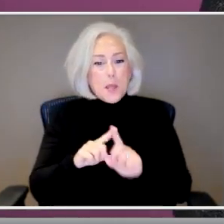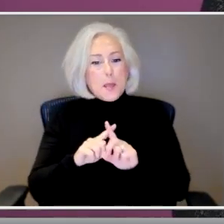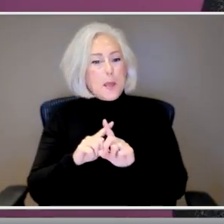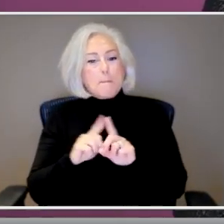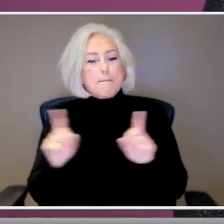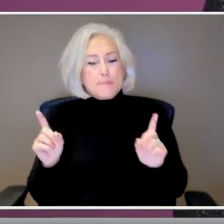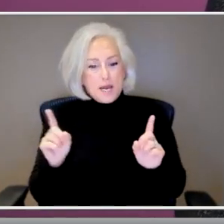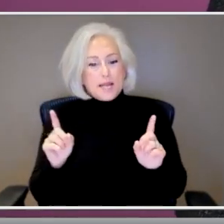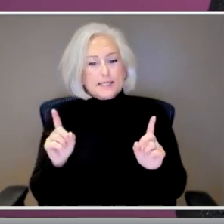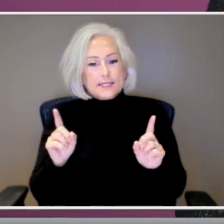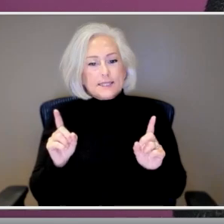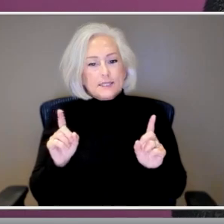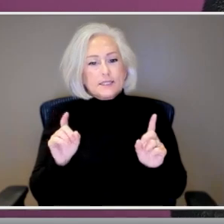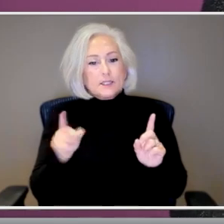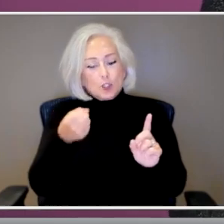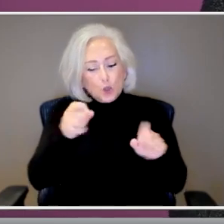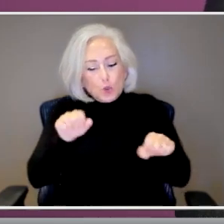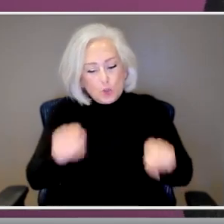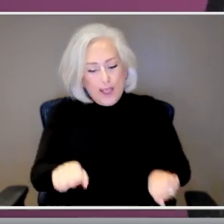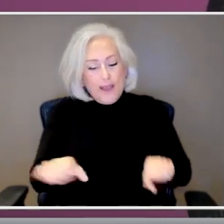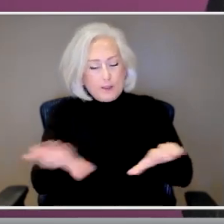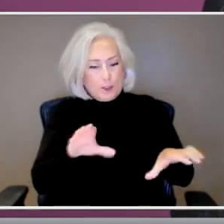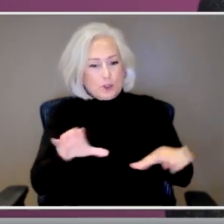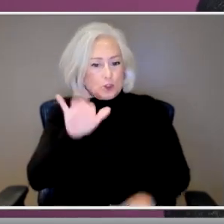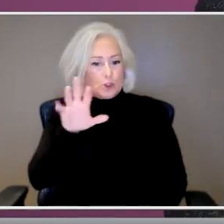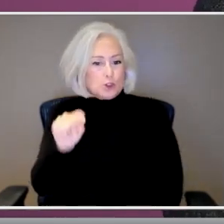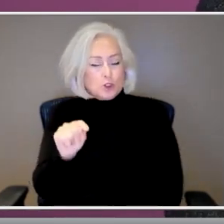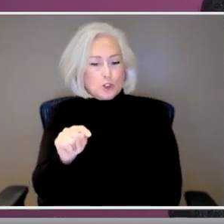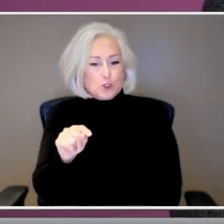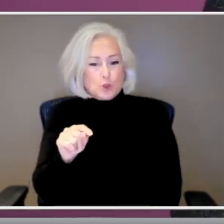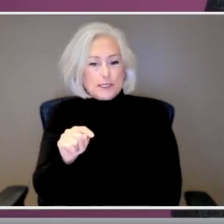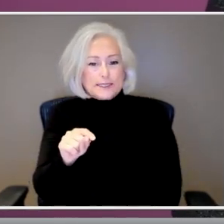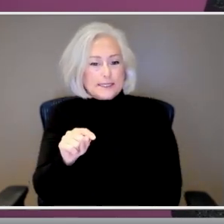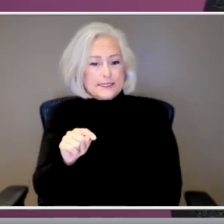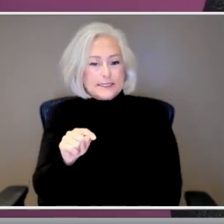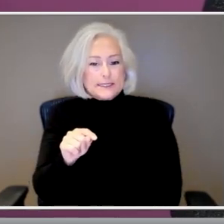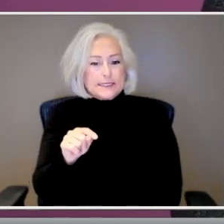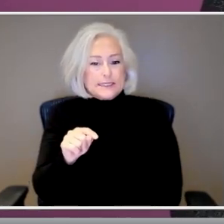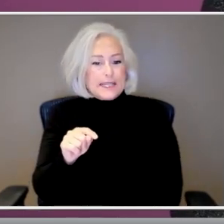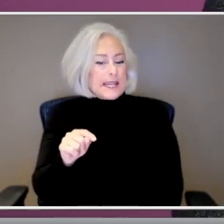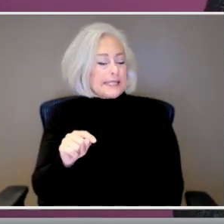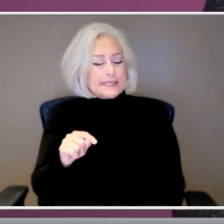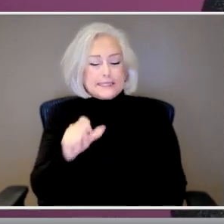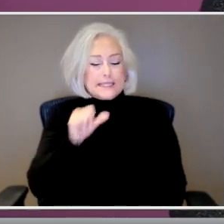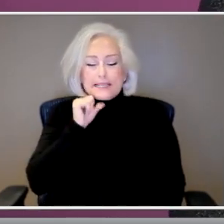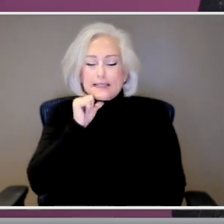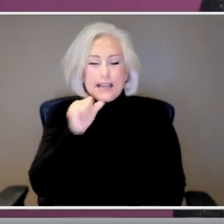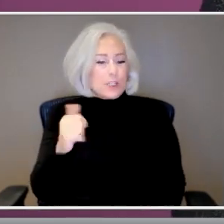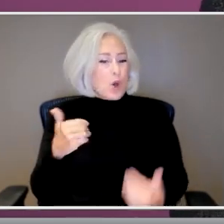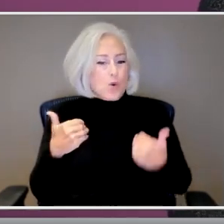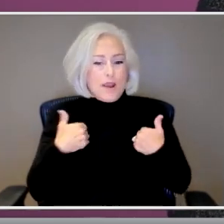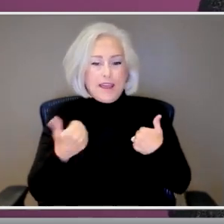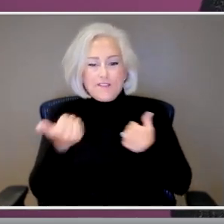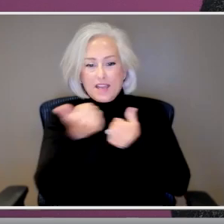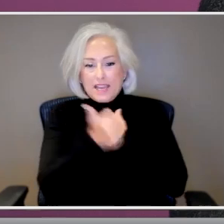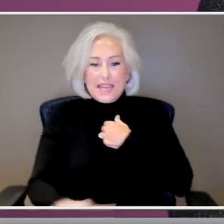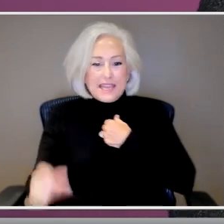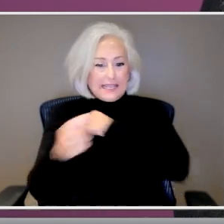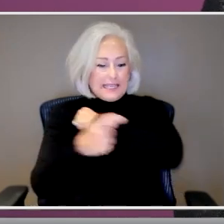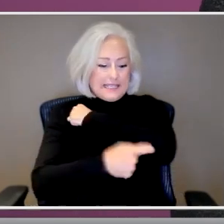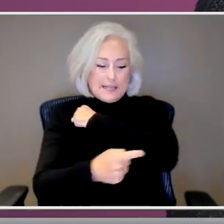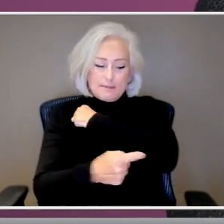it can be done, and I don't actually have any urge or any temptation at all to